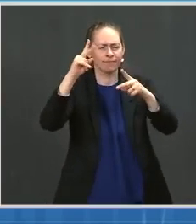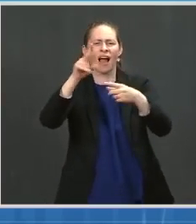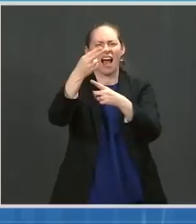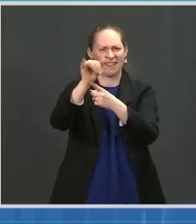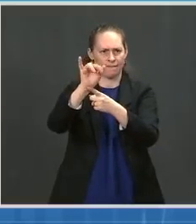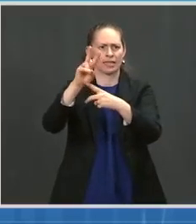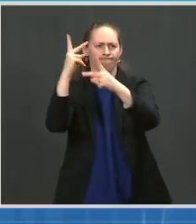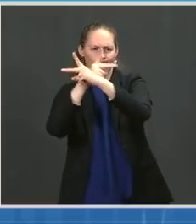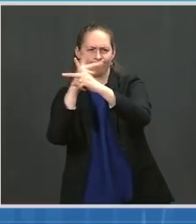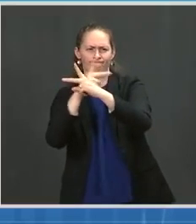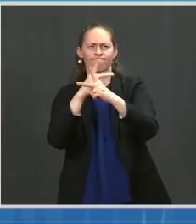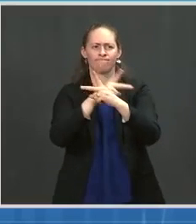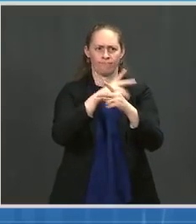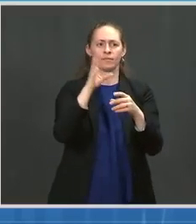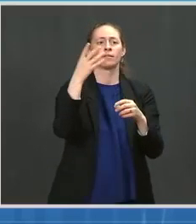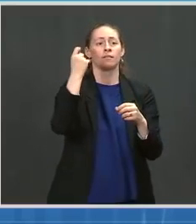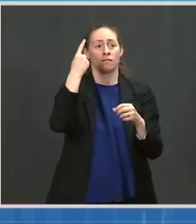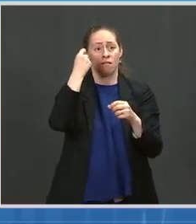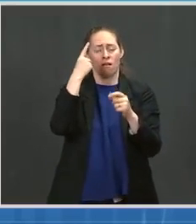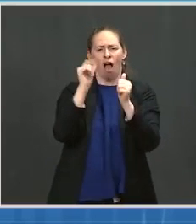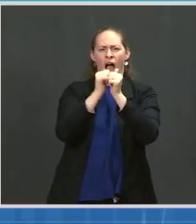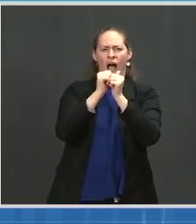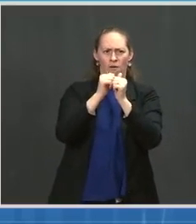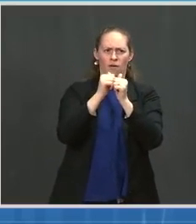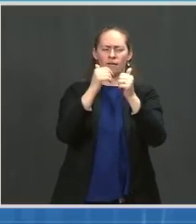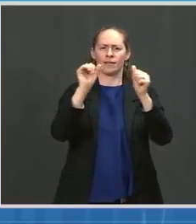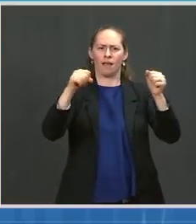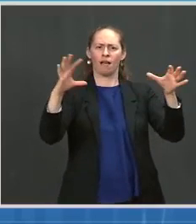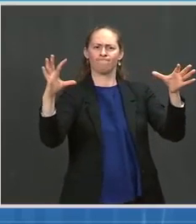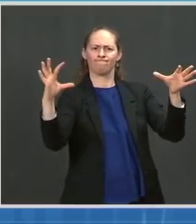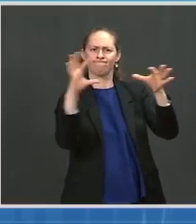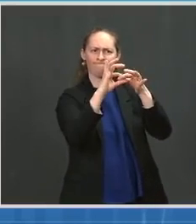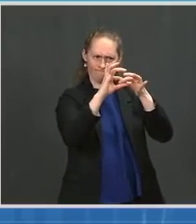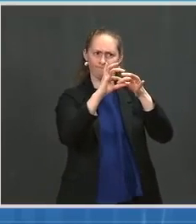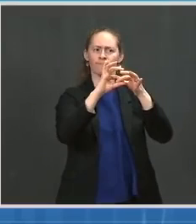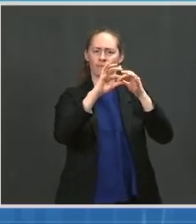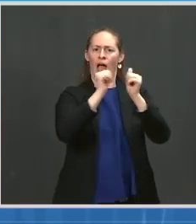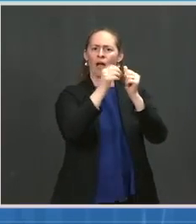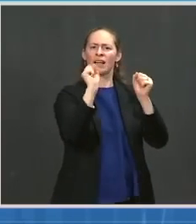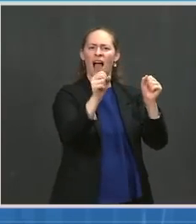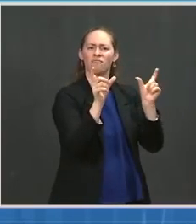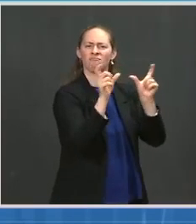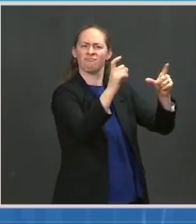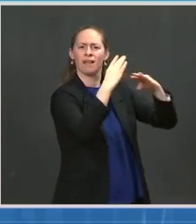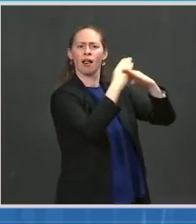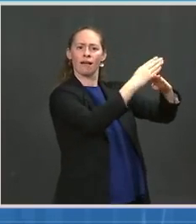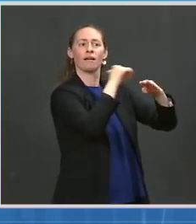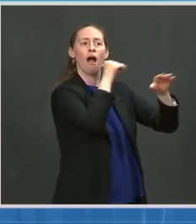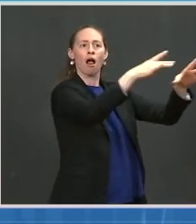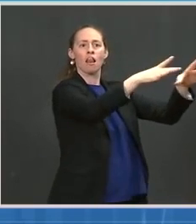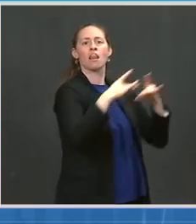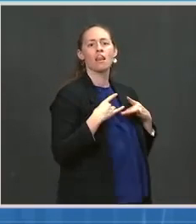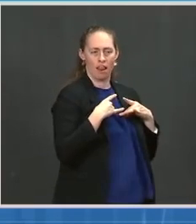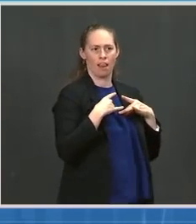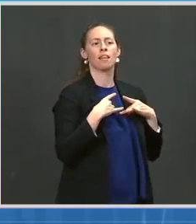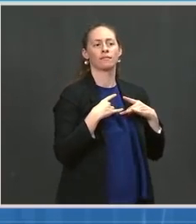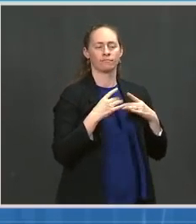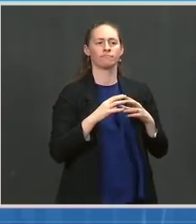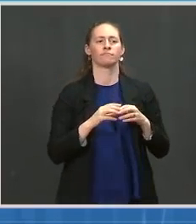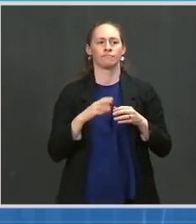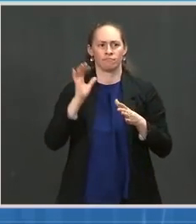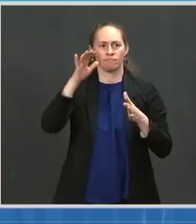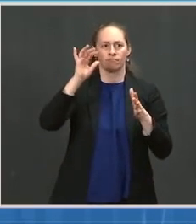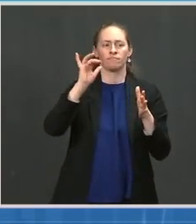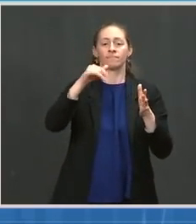pre-fusion form, which would be the most immunogenic and could bind to broadly neutralizing antibodies. Next